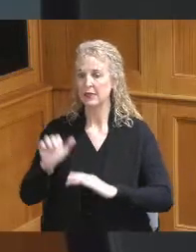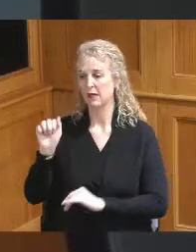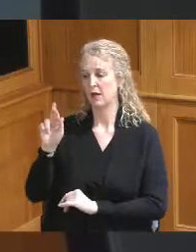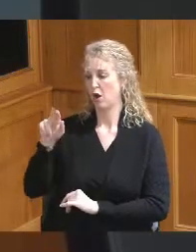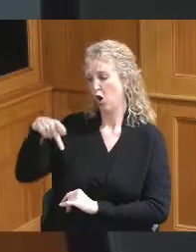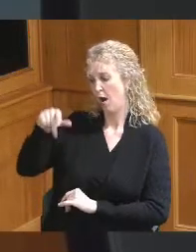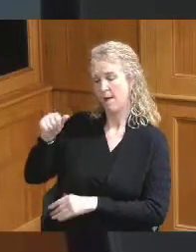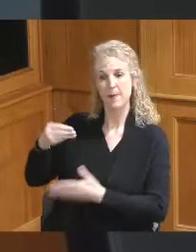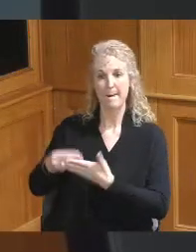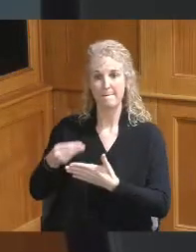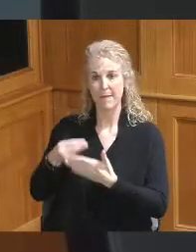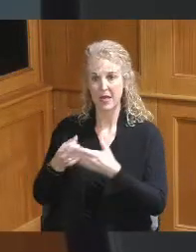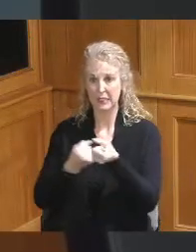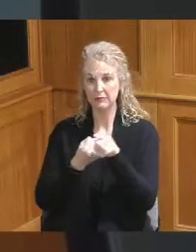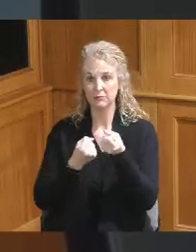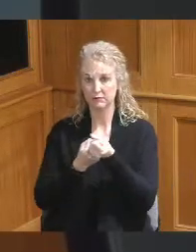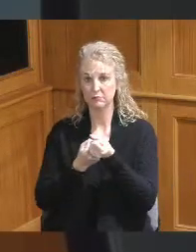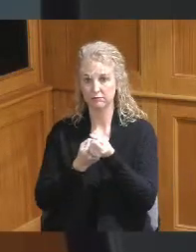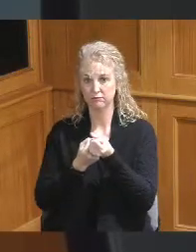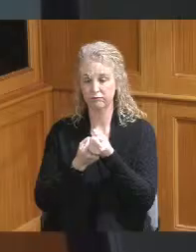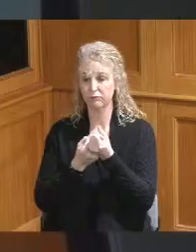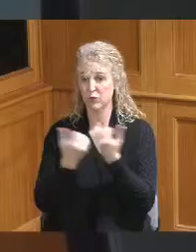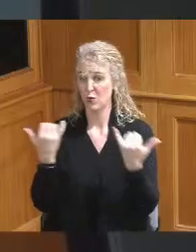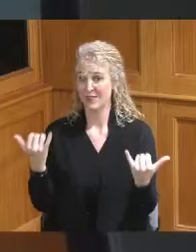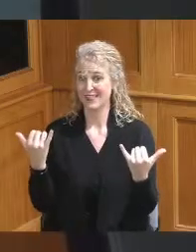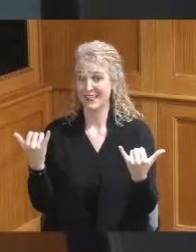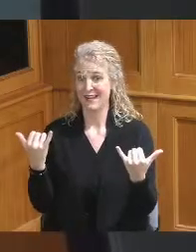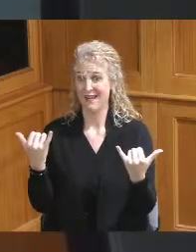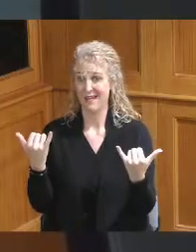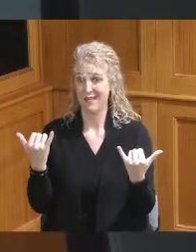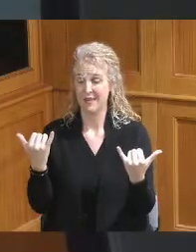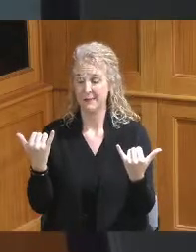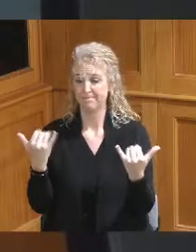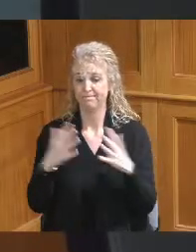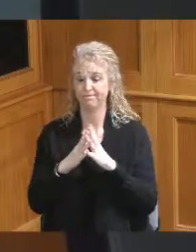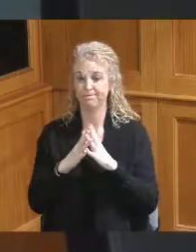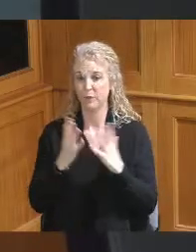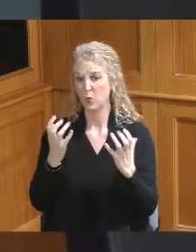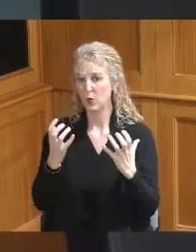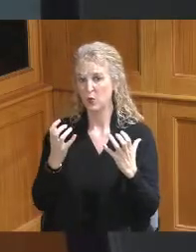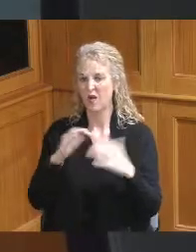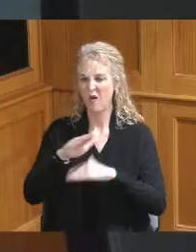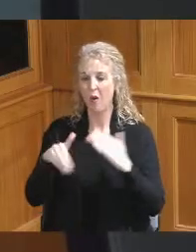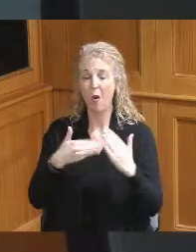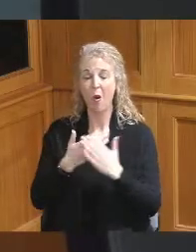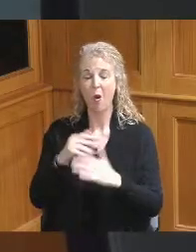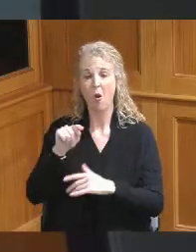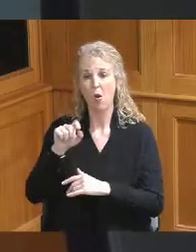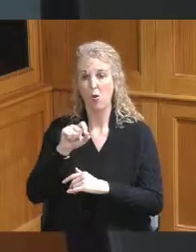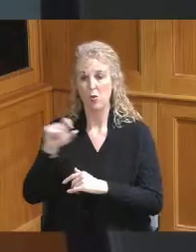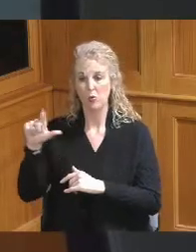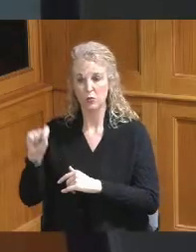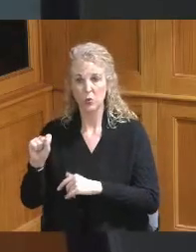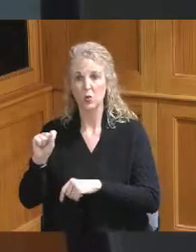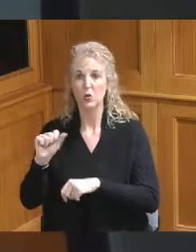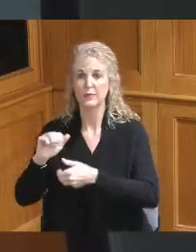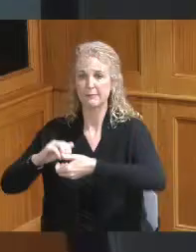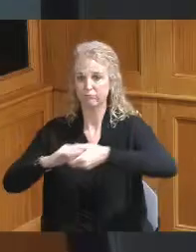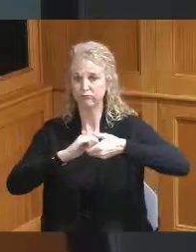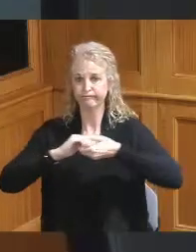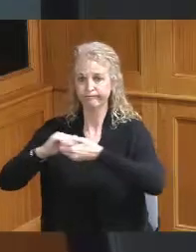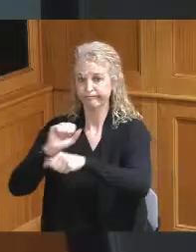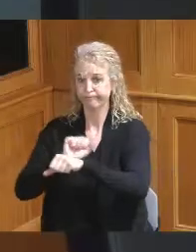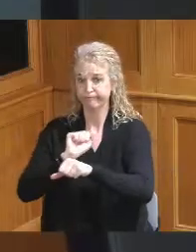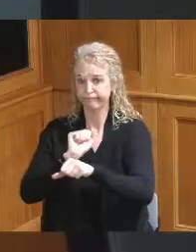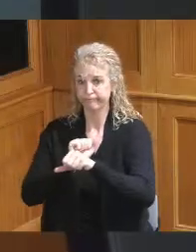related, it was ARPA funded, and so we are looking then to take these tools and this collaborative effort